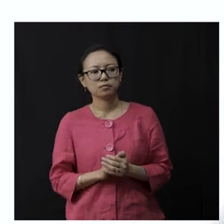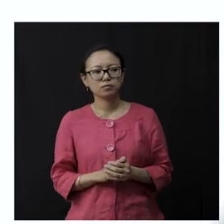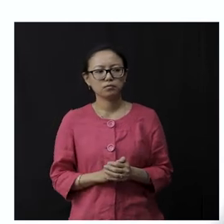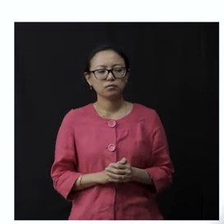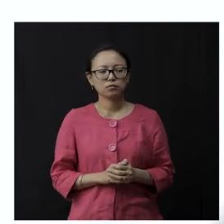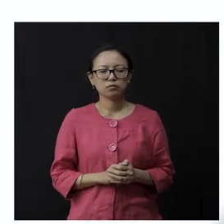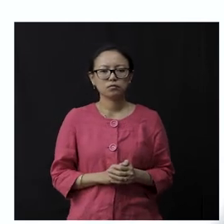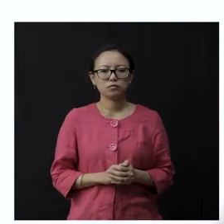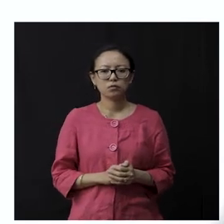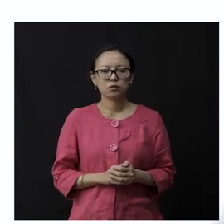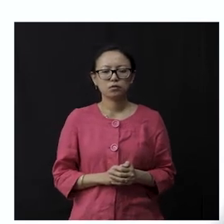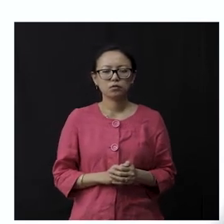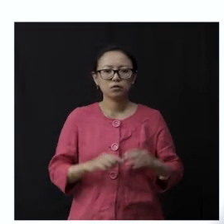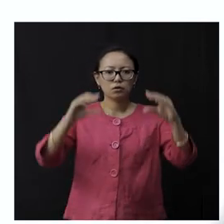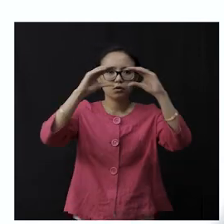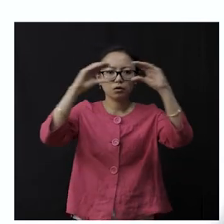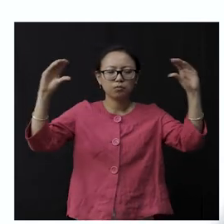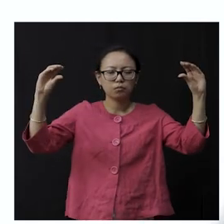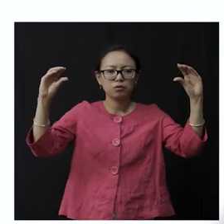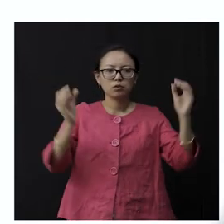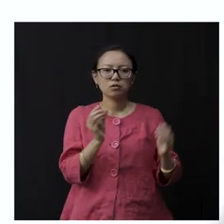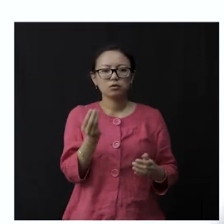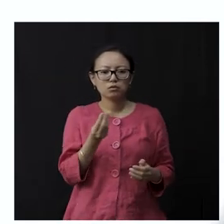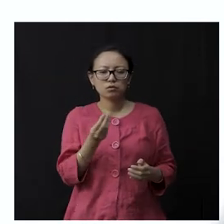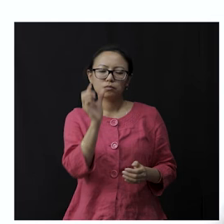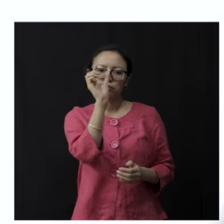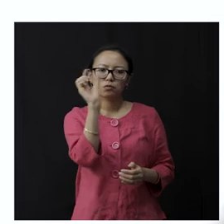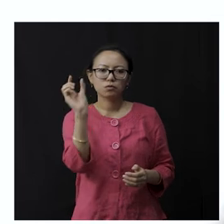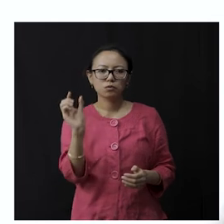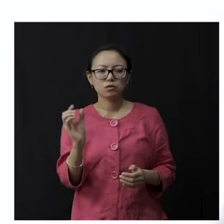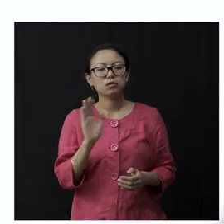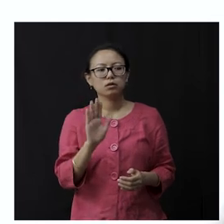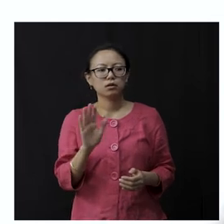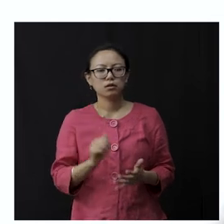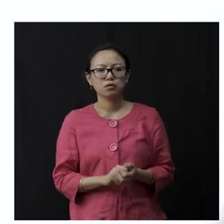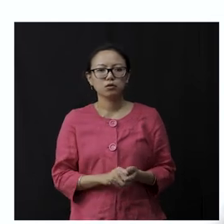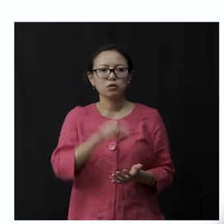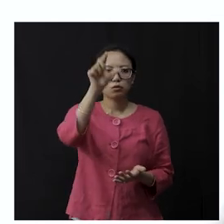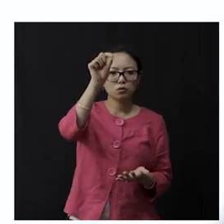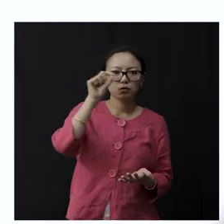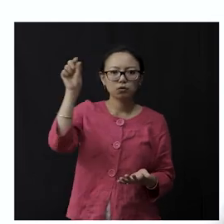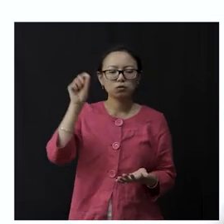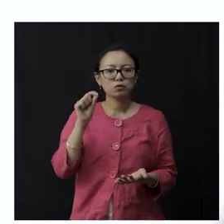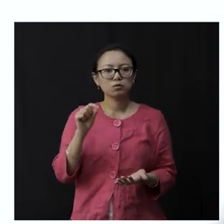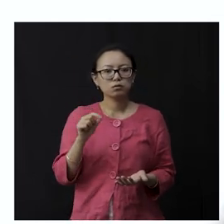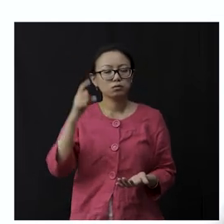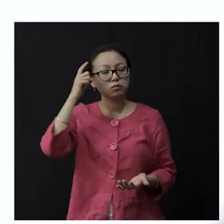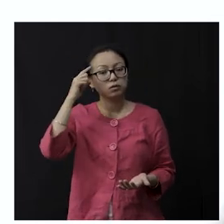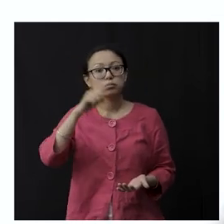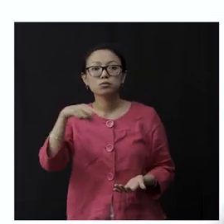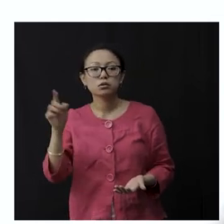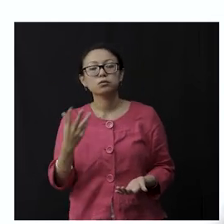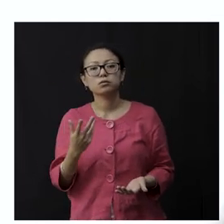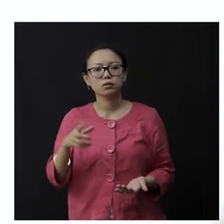they're given above, moon, stars, blue, heat, and light. So, what will be the first one? See,